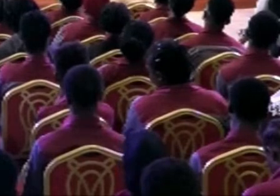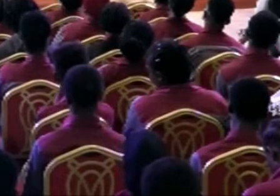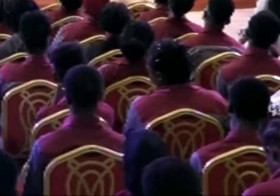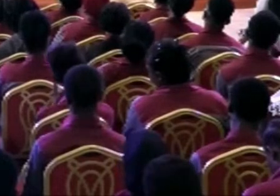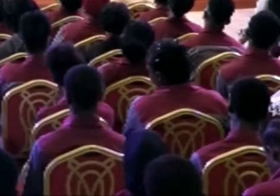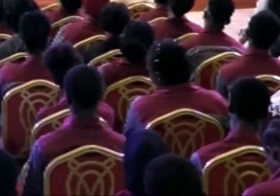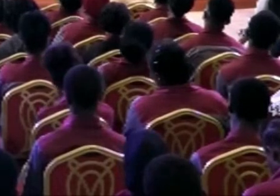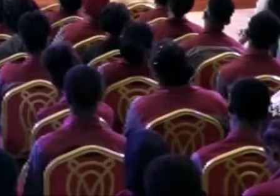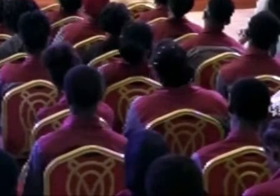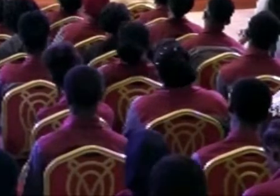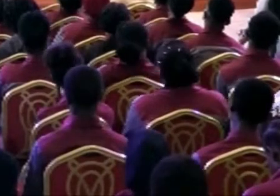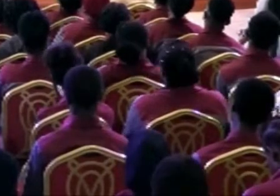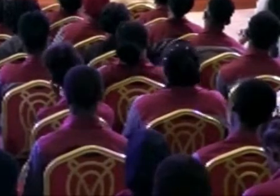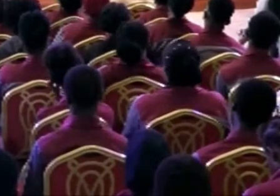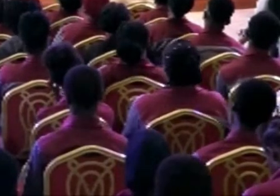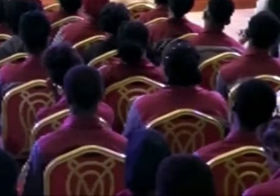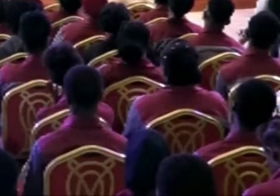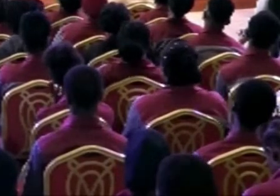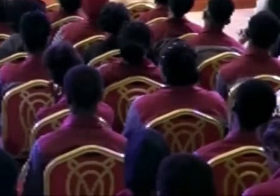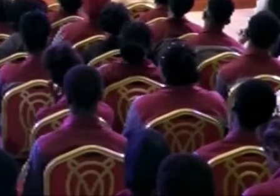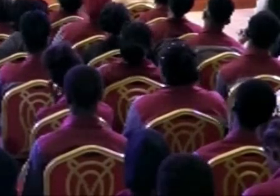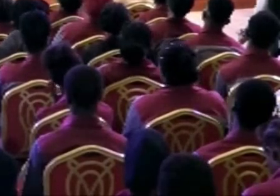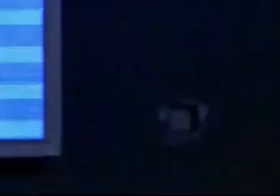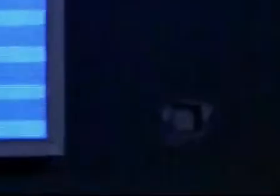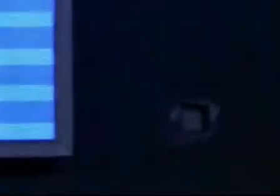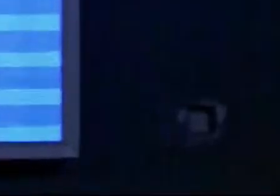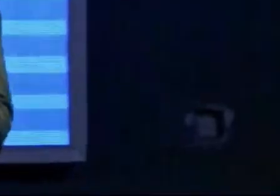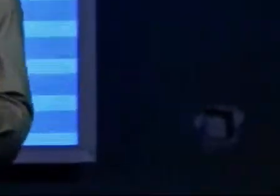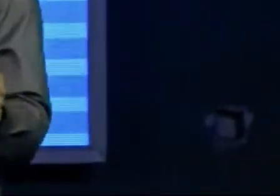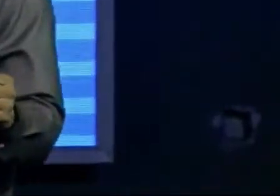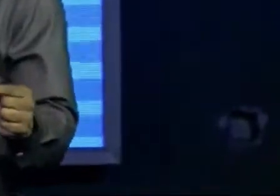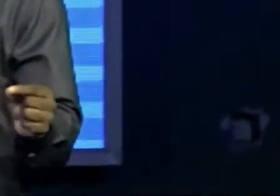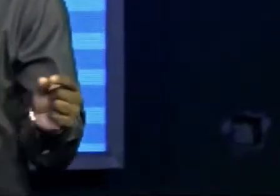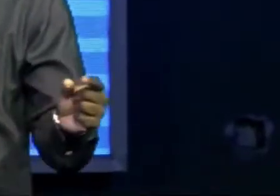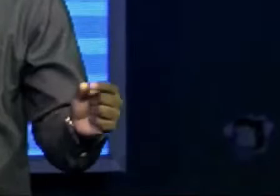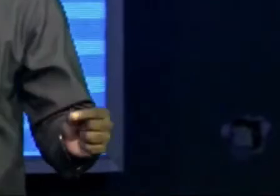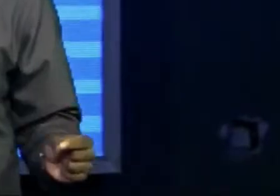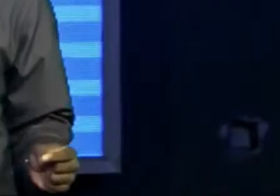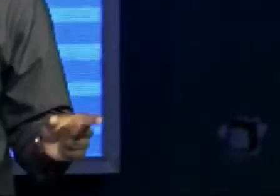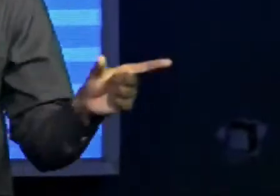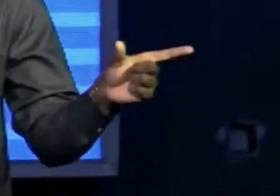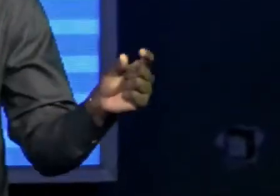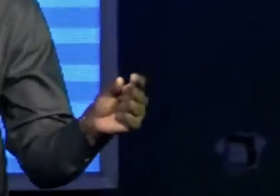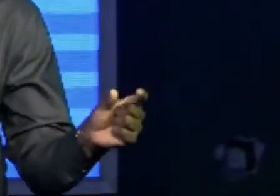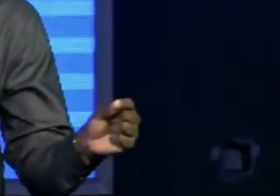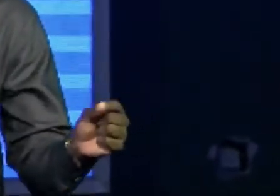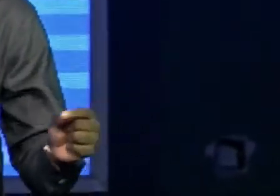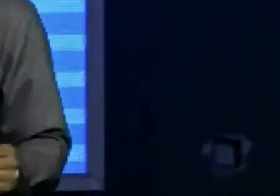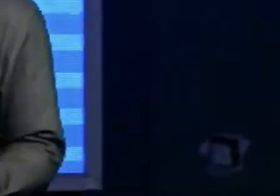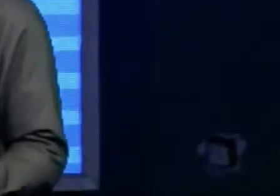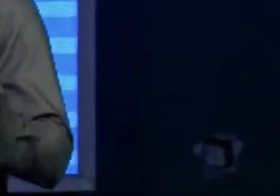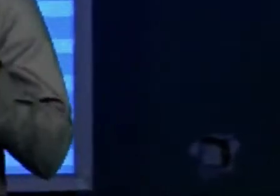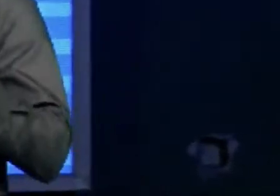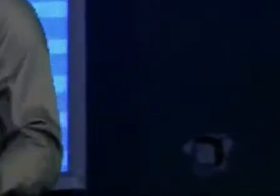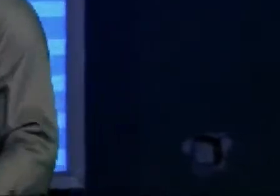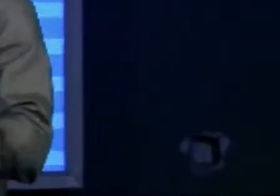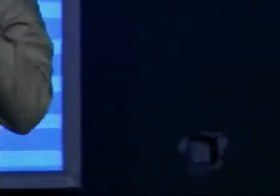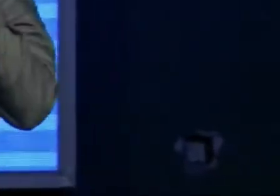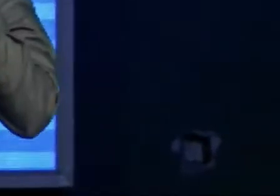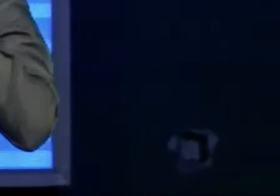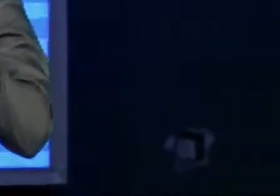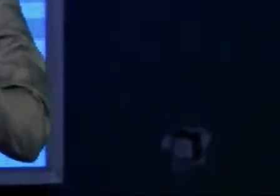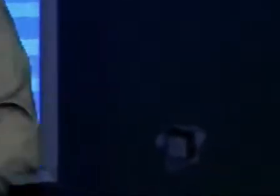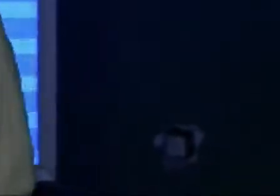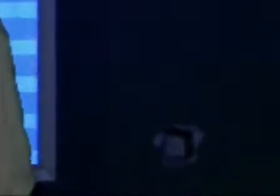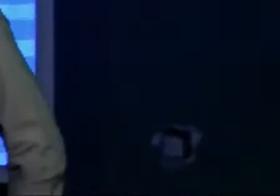that, and the Lord was working with them, confirming his word with signs and wonders. He worked with them. So there is always